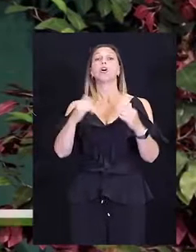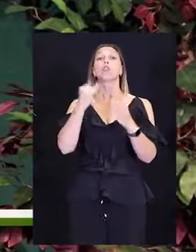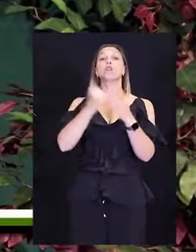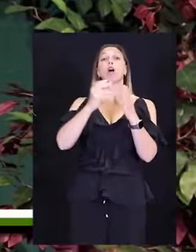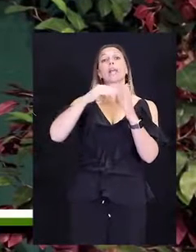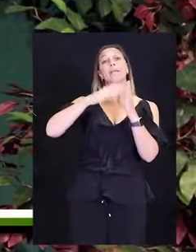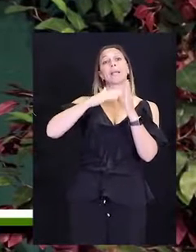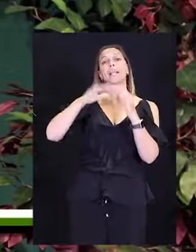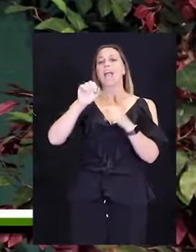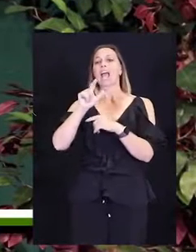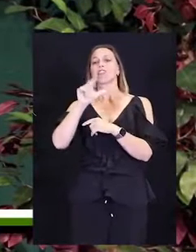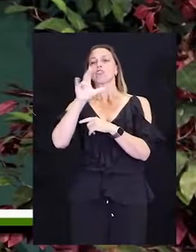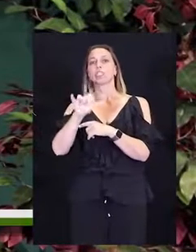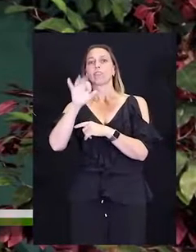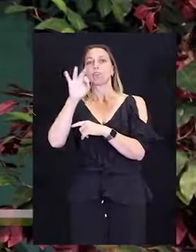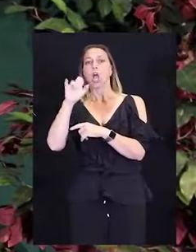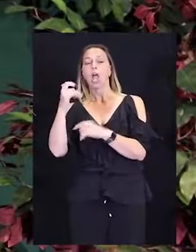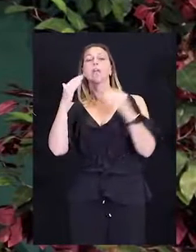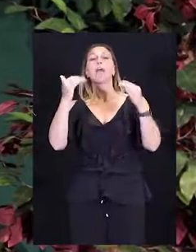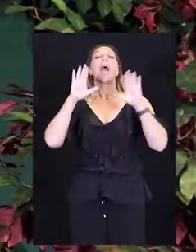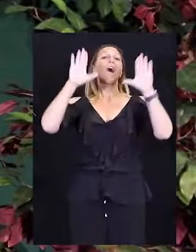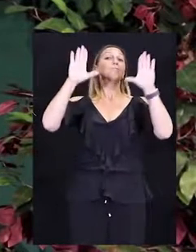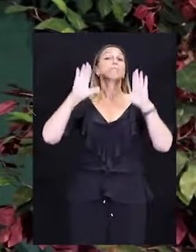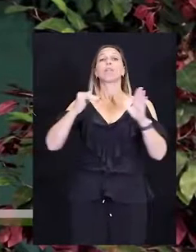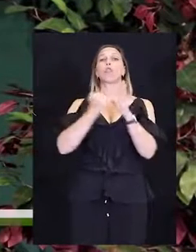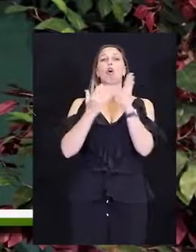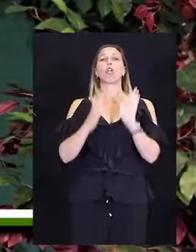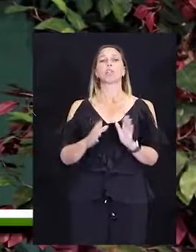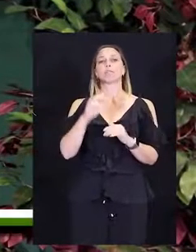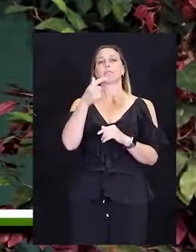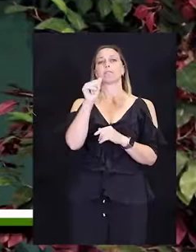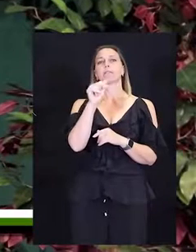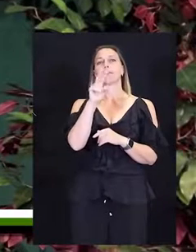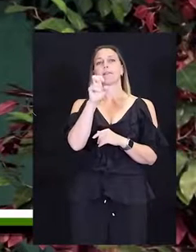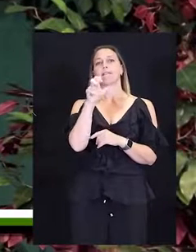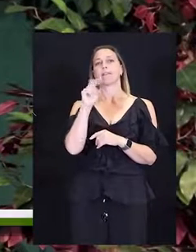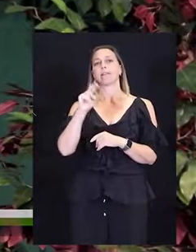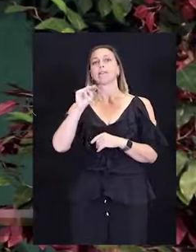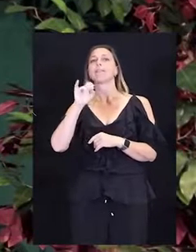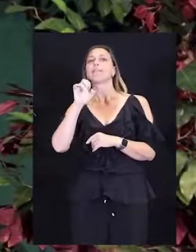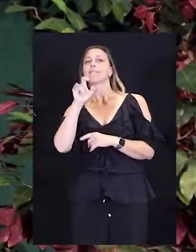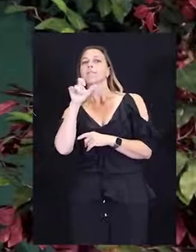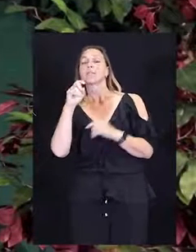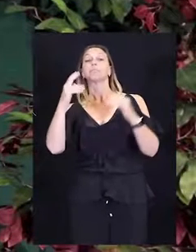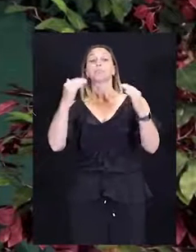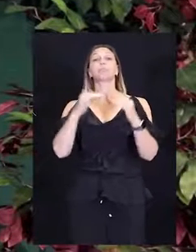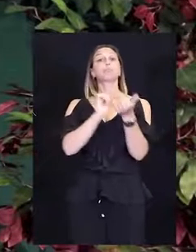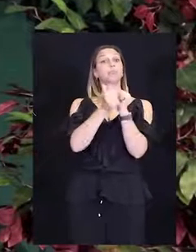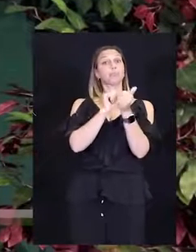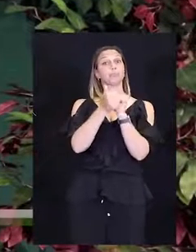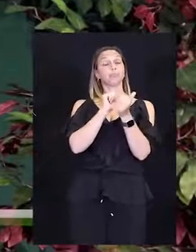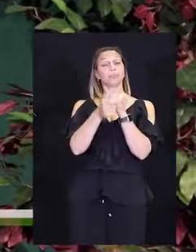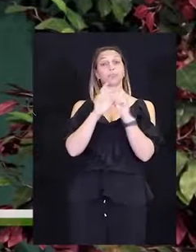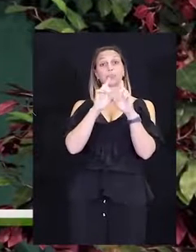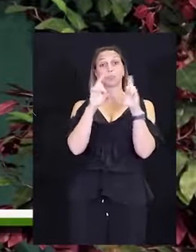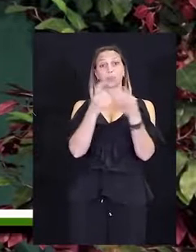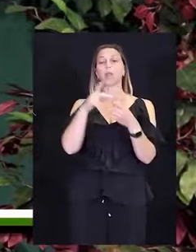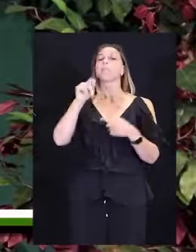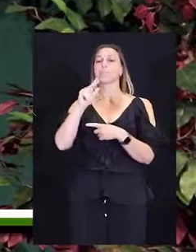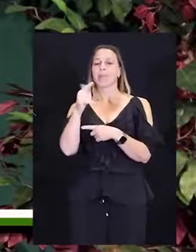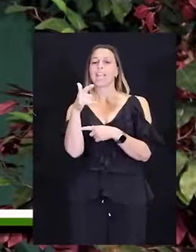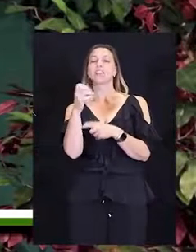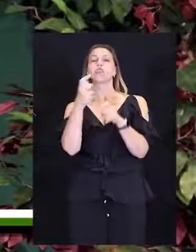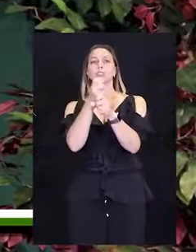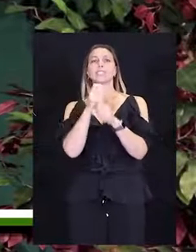Drawing and painting, Ashley Fry, and outstanding artist, Gavin Nixon. In the athletic department, Paige Arnold